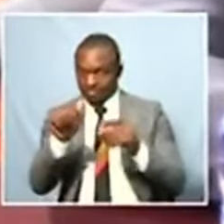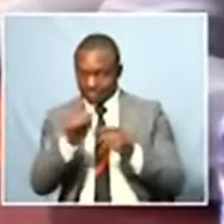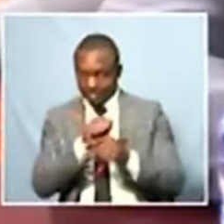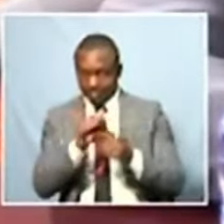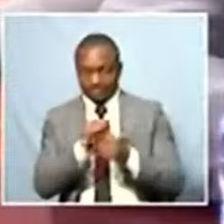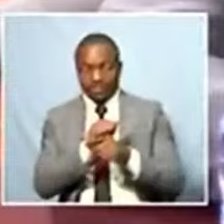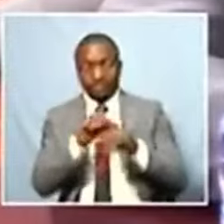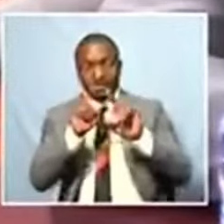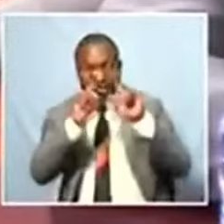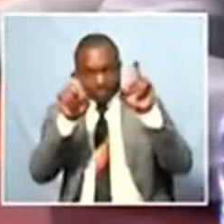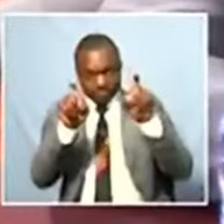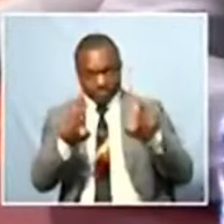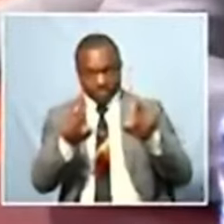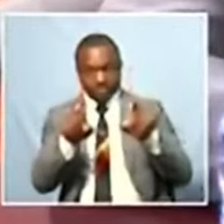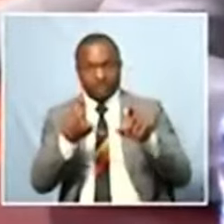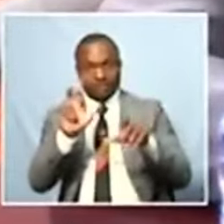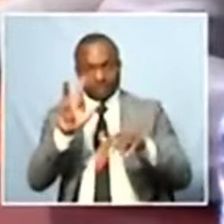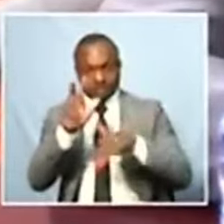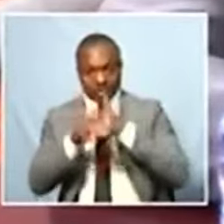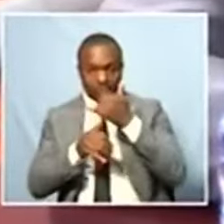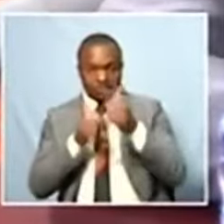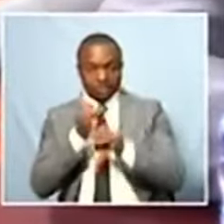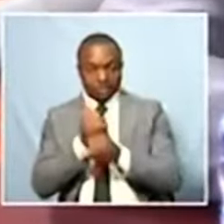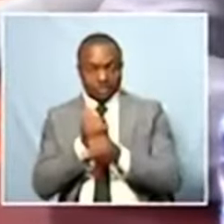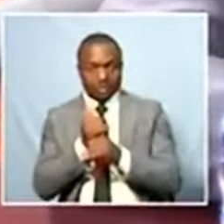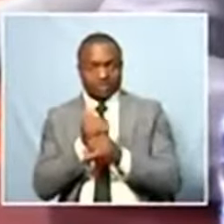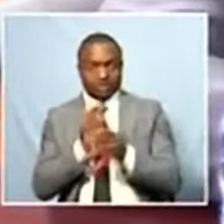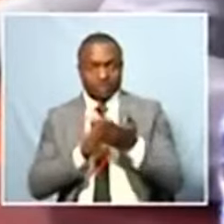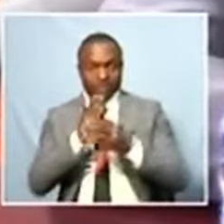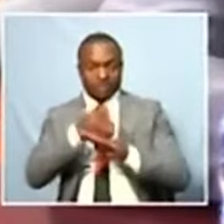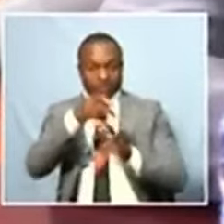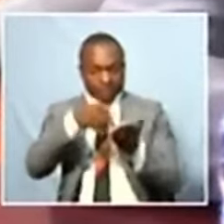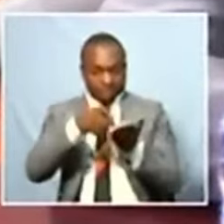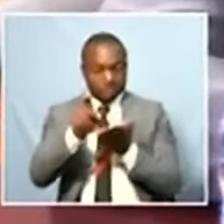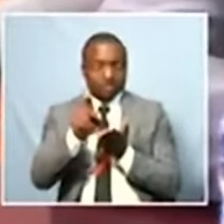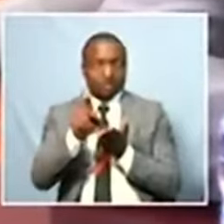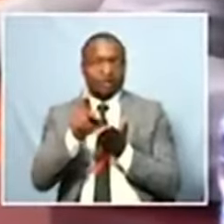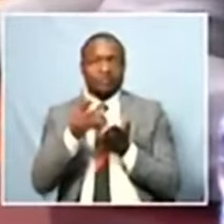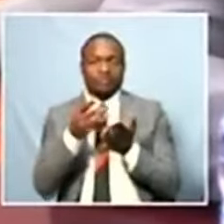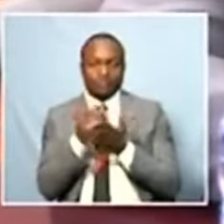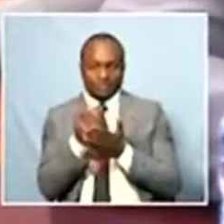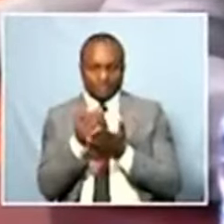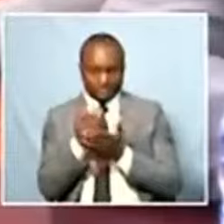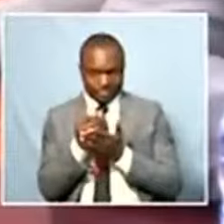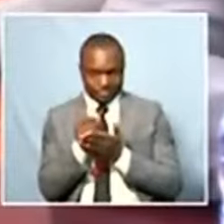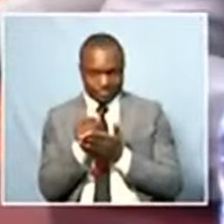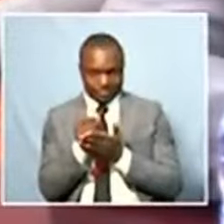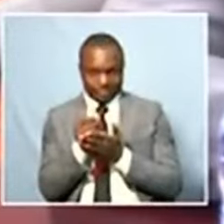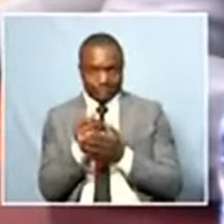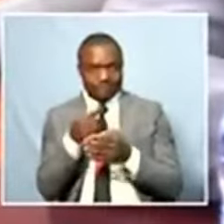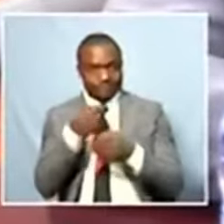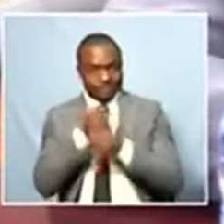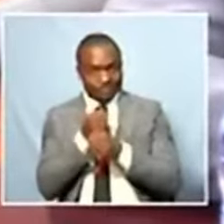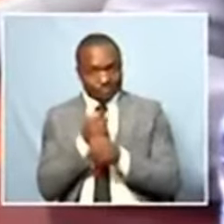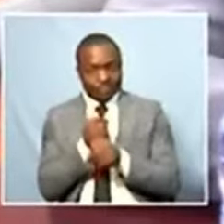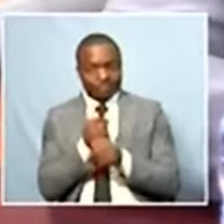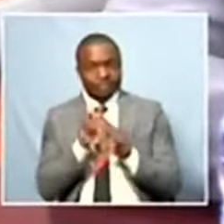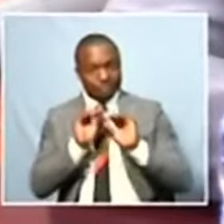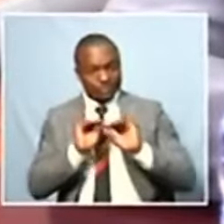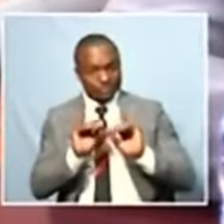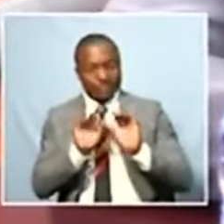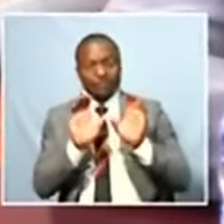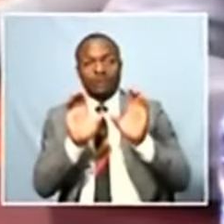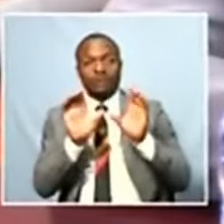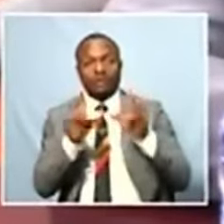certificates every 3-year cycle upon the payment of a prescribed fee. Establishment of the Teaching Council